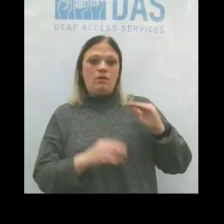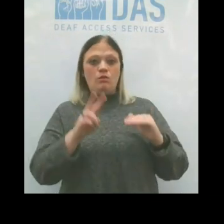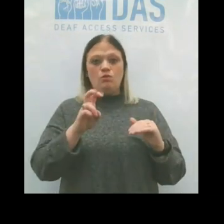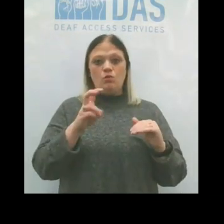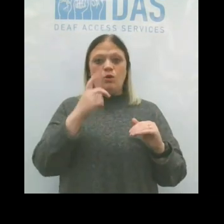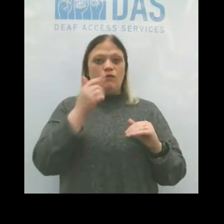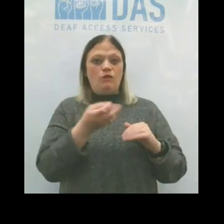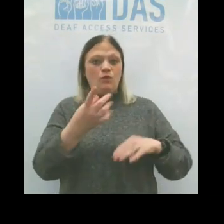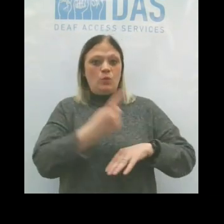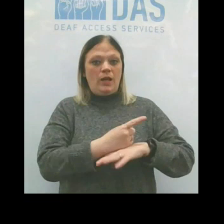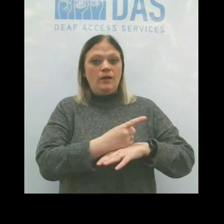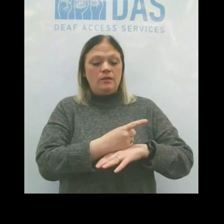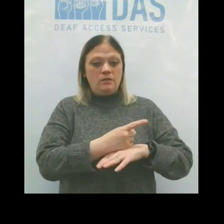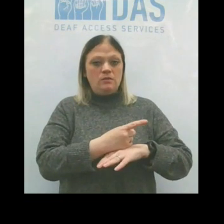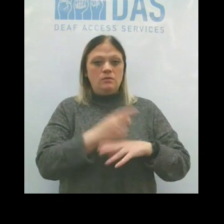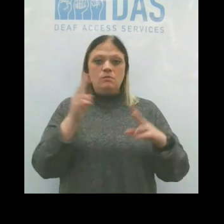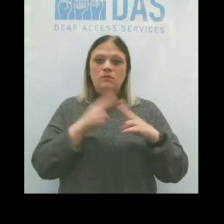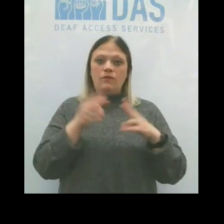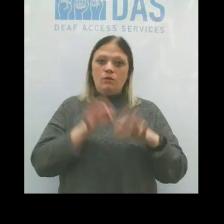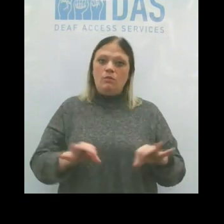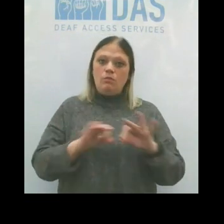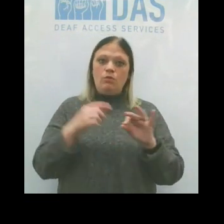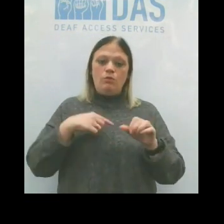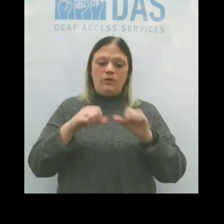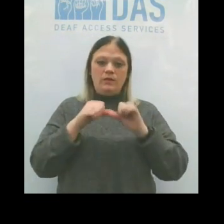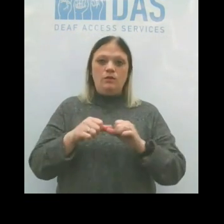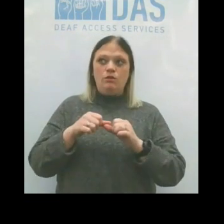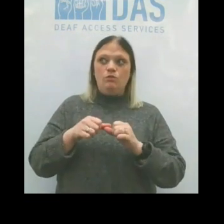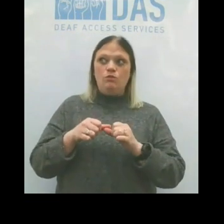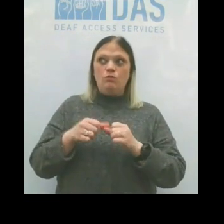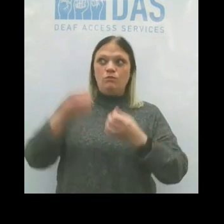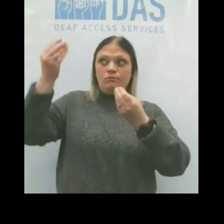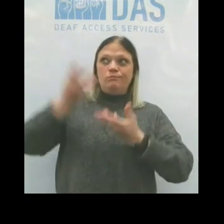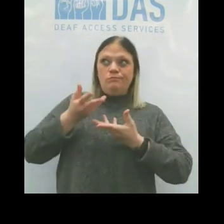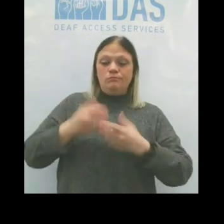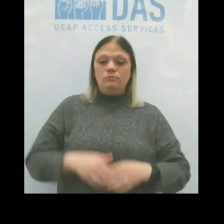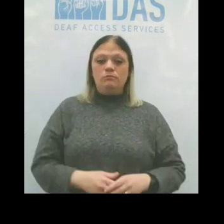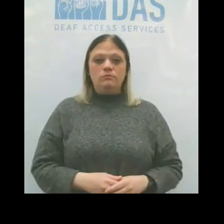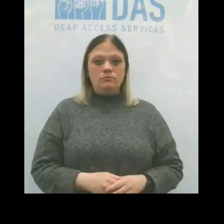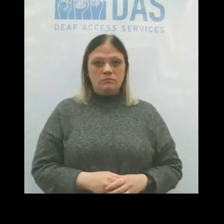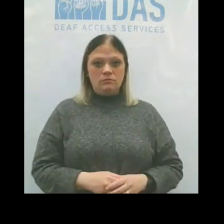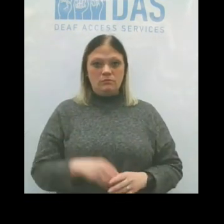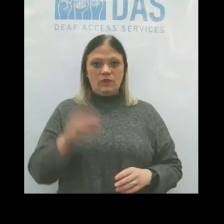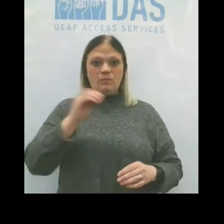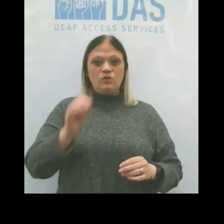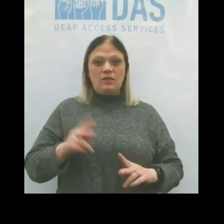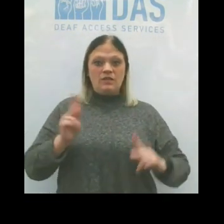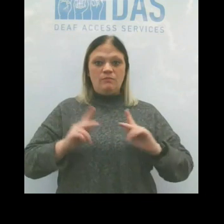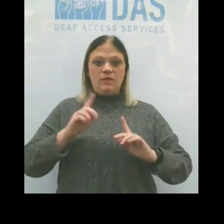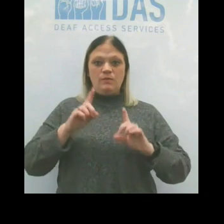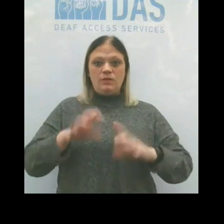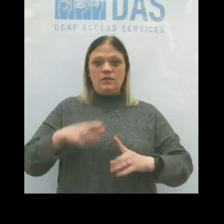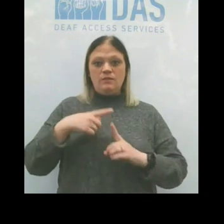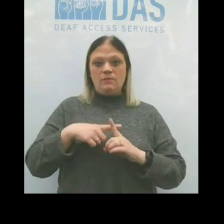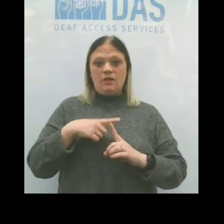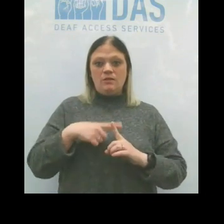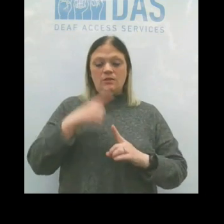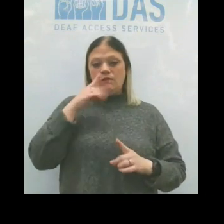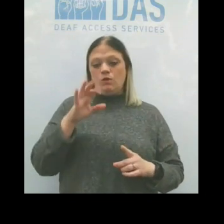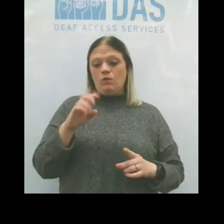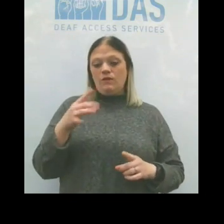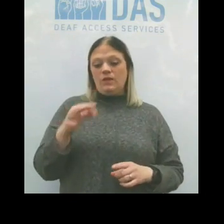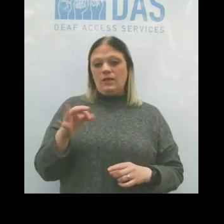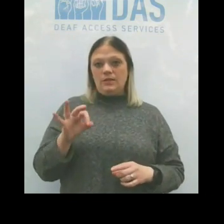days. And that's why it's very important that we continue to get that data. The percentage of individuals who've tested positive for